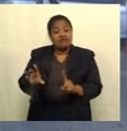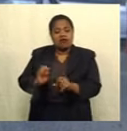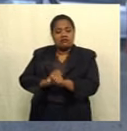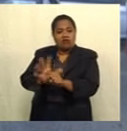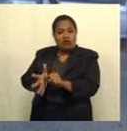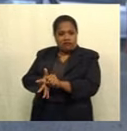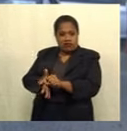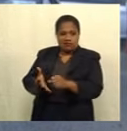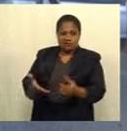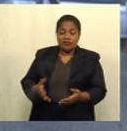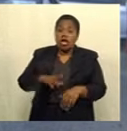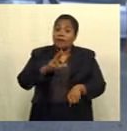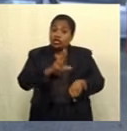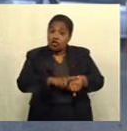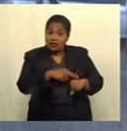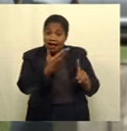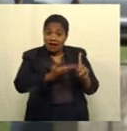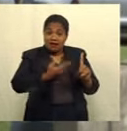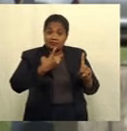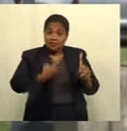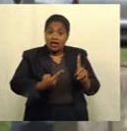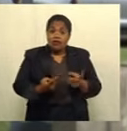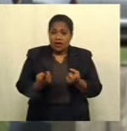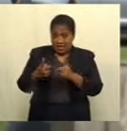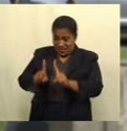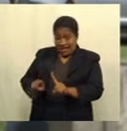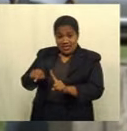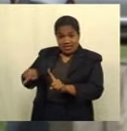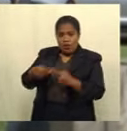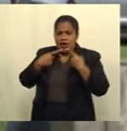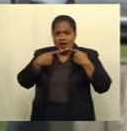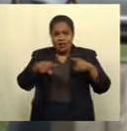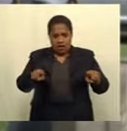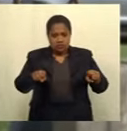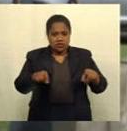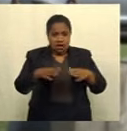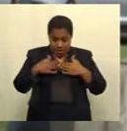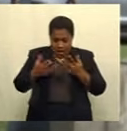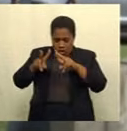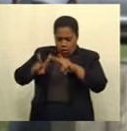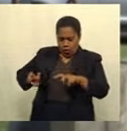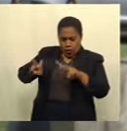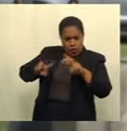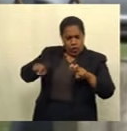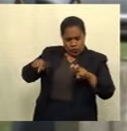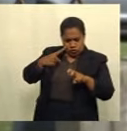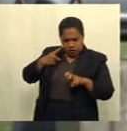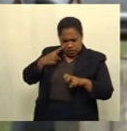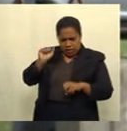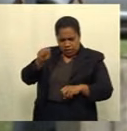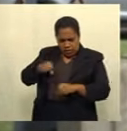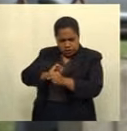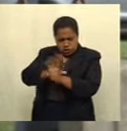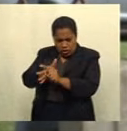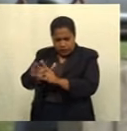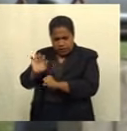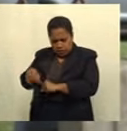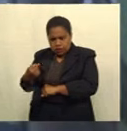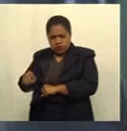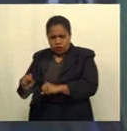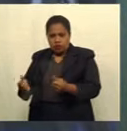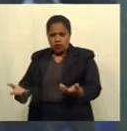COVID-19. Dr. Fong says this death was previously announced as being under investigation to determine if the cause of death